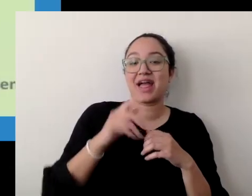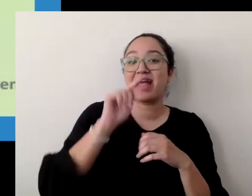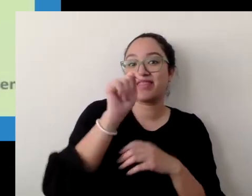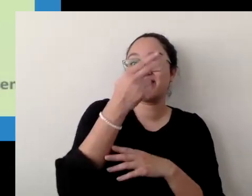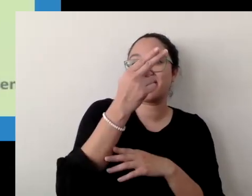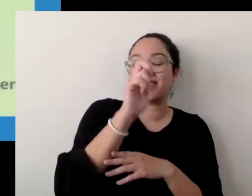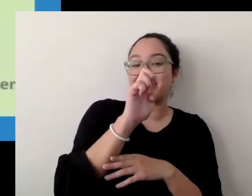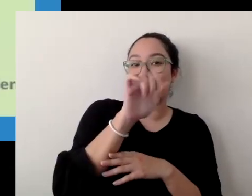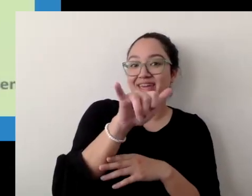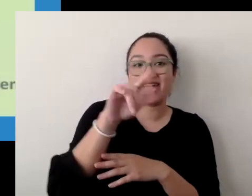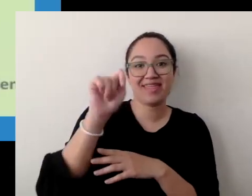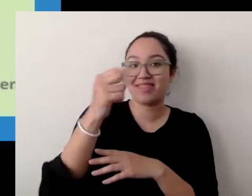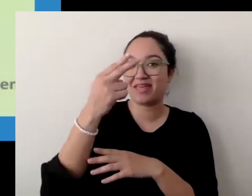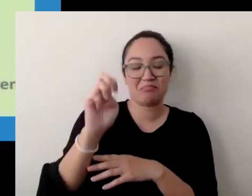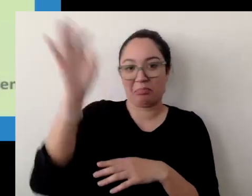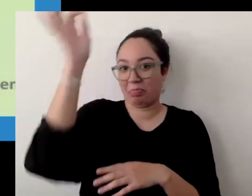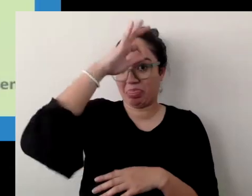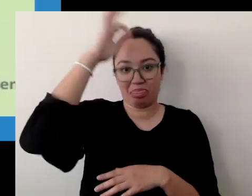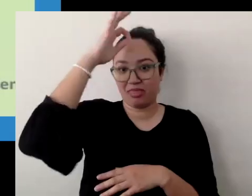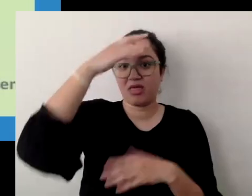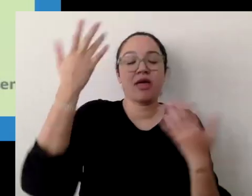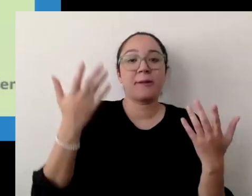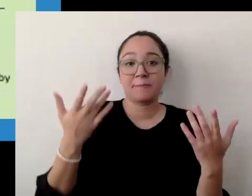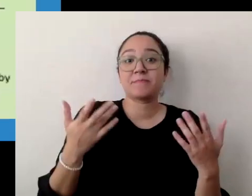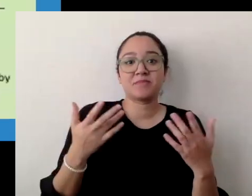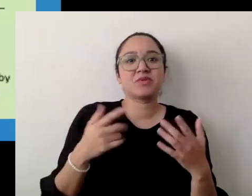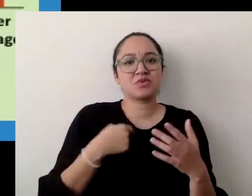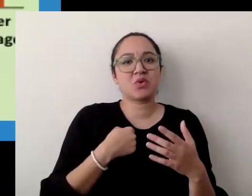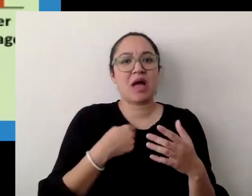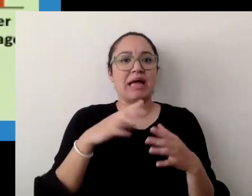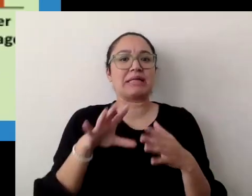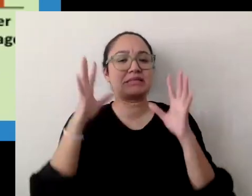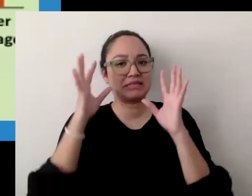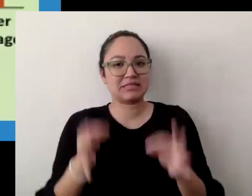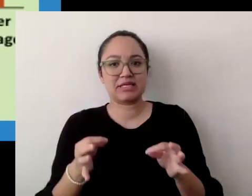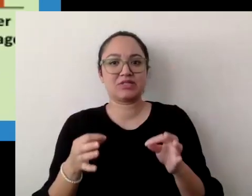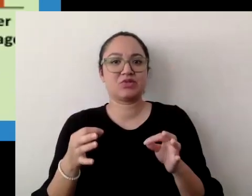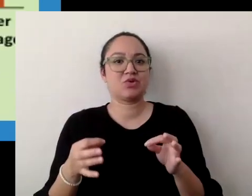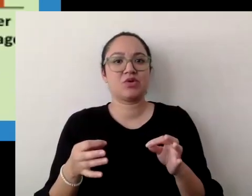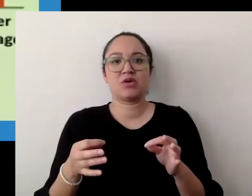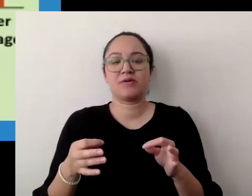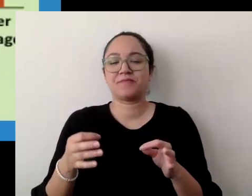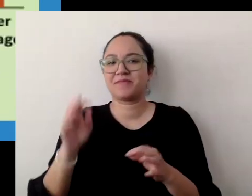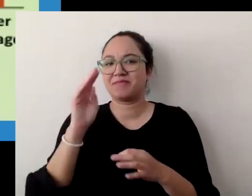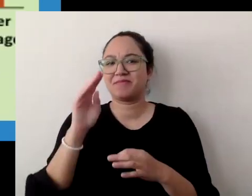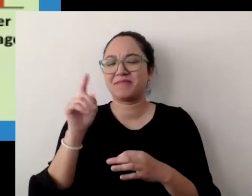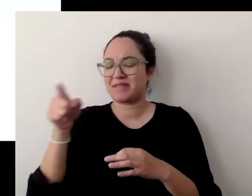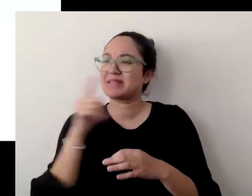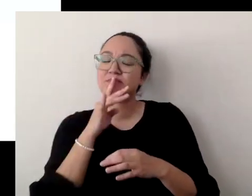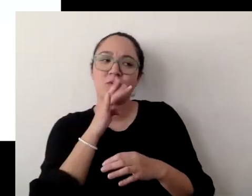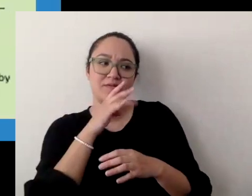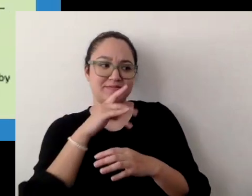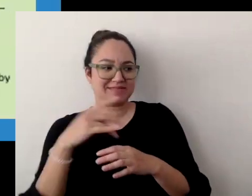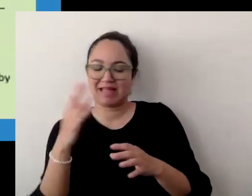them is unknown. I Right. opted to completely ignoring this part of what was spoken in the room